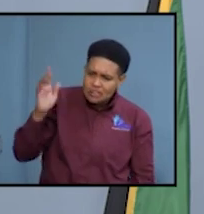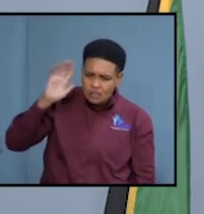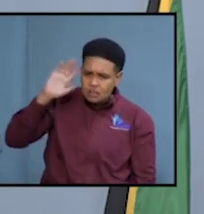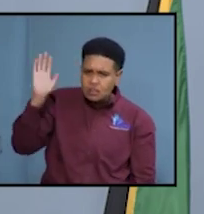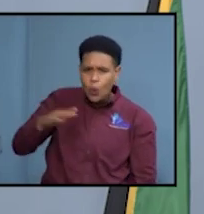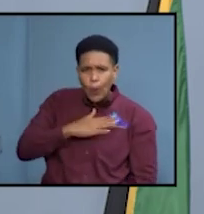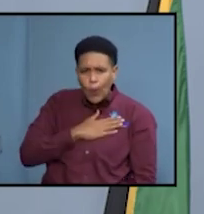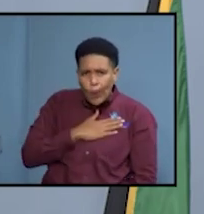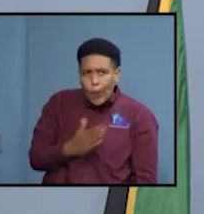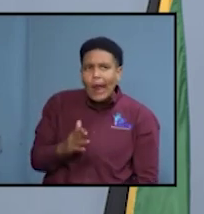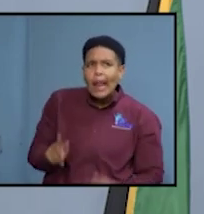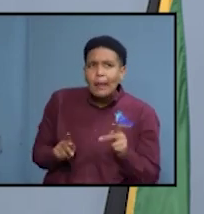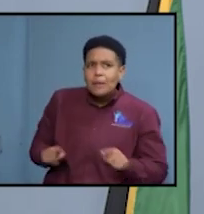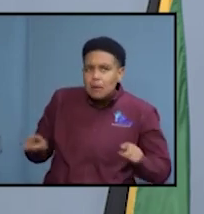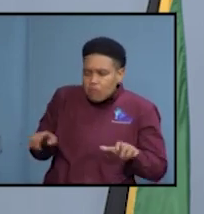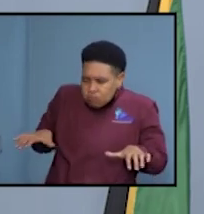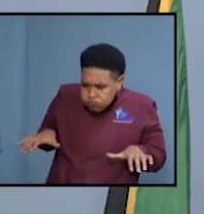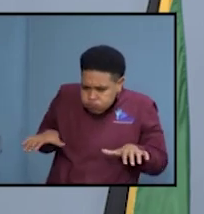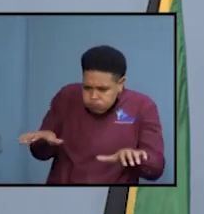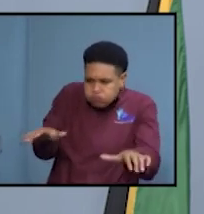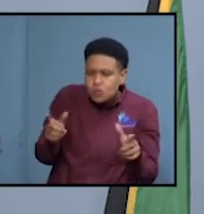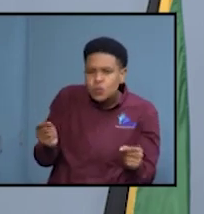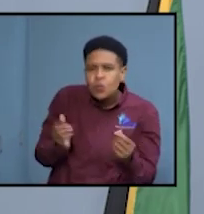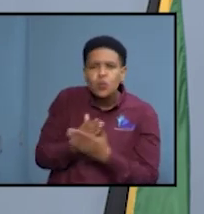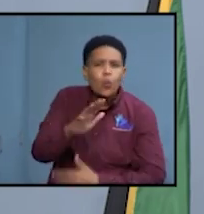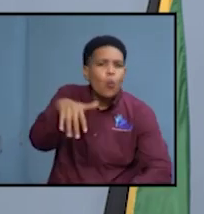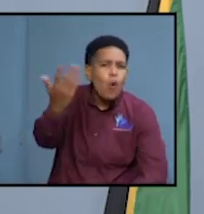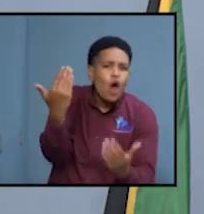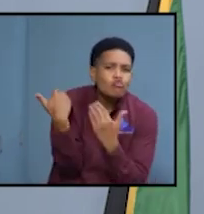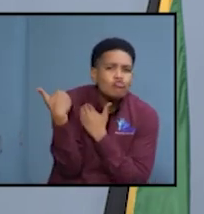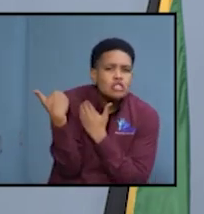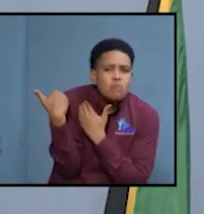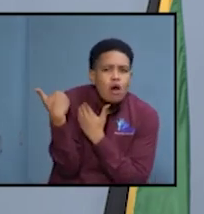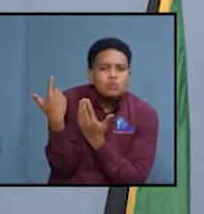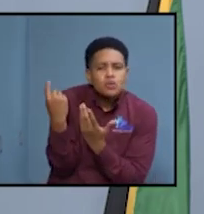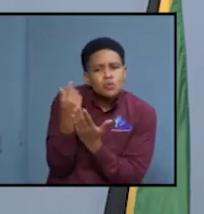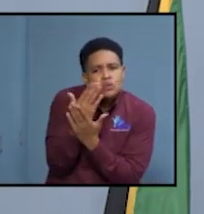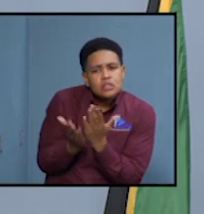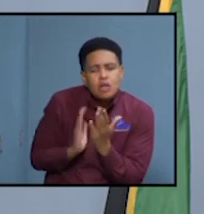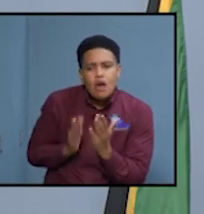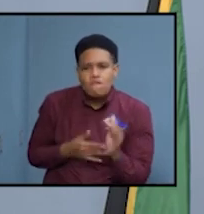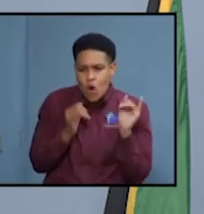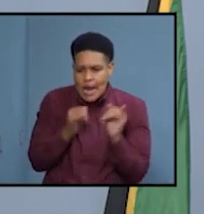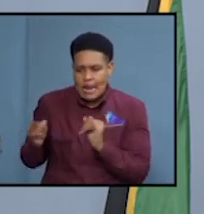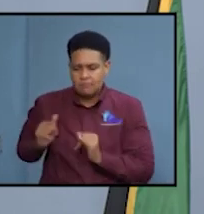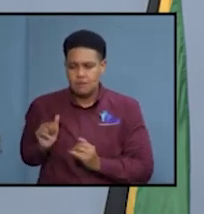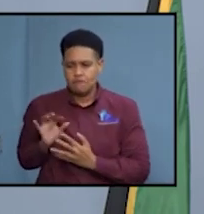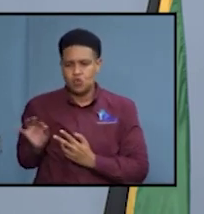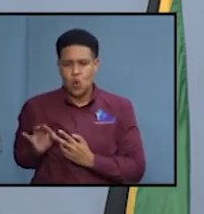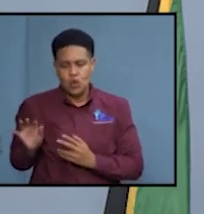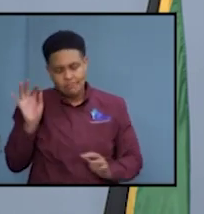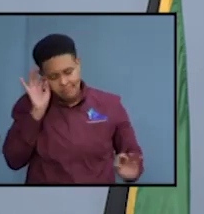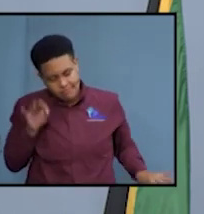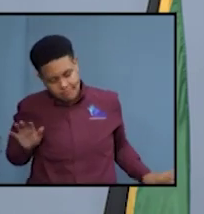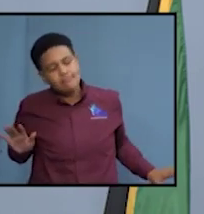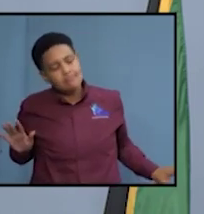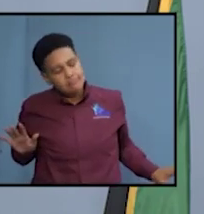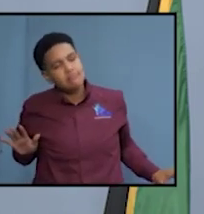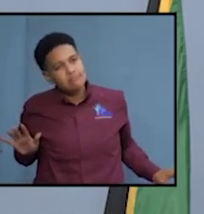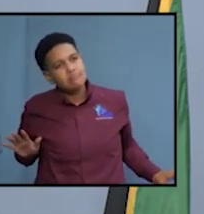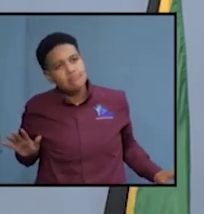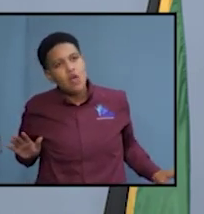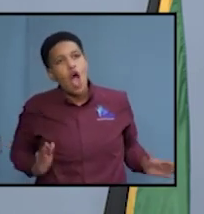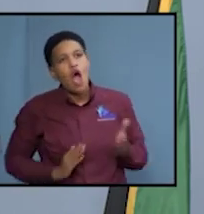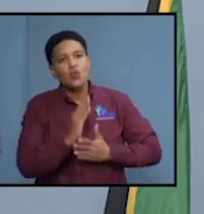collective will of the people through the responsible exercise of our individual choice and by